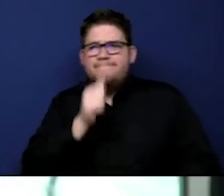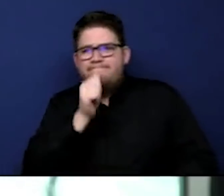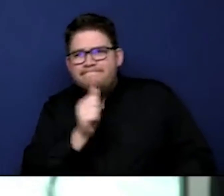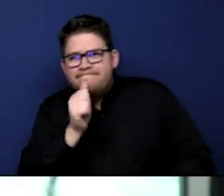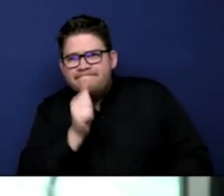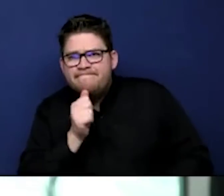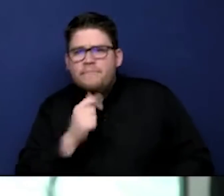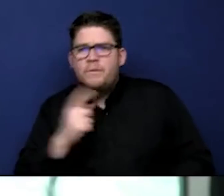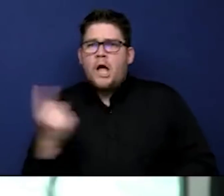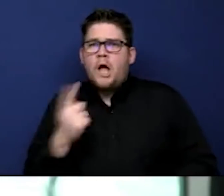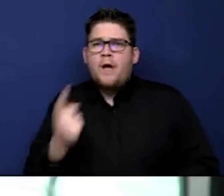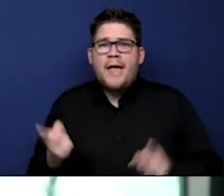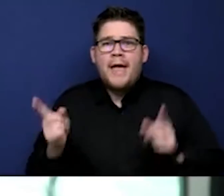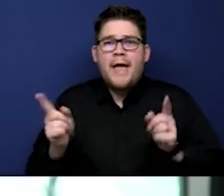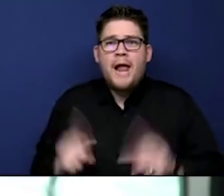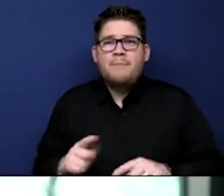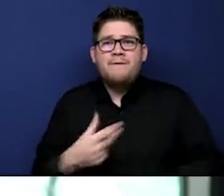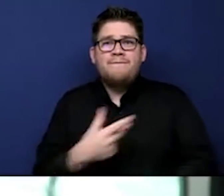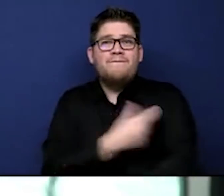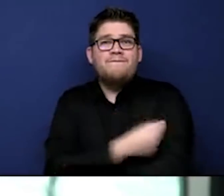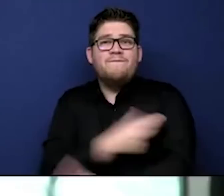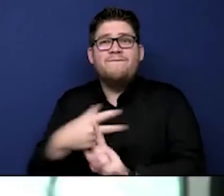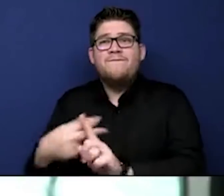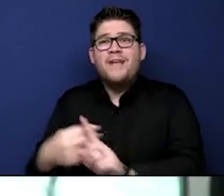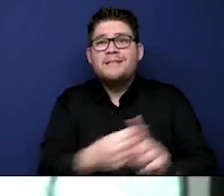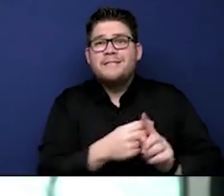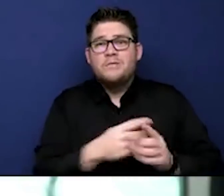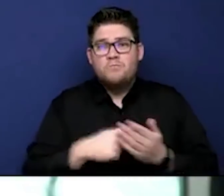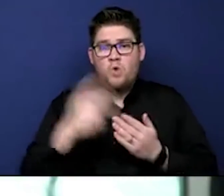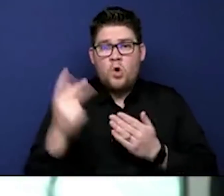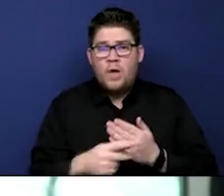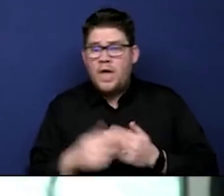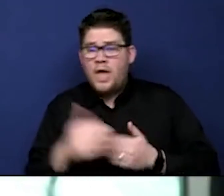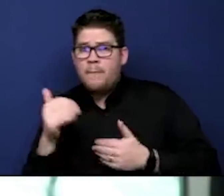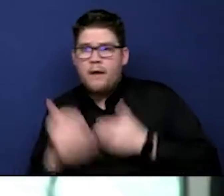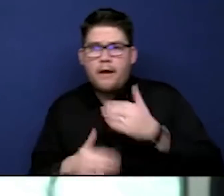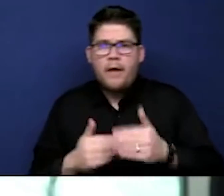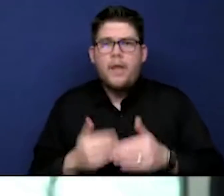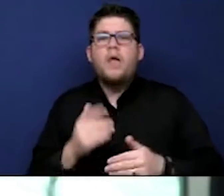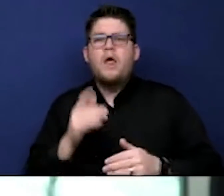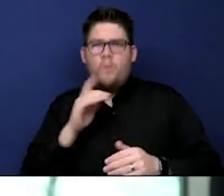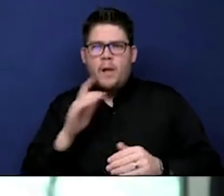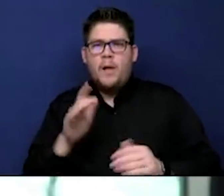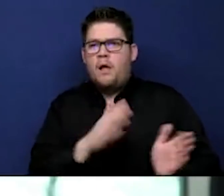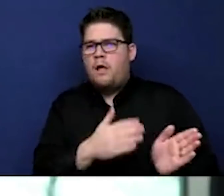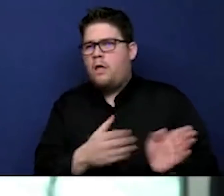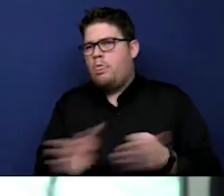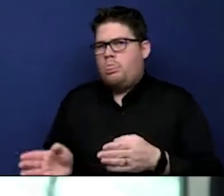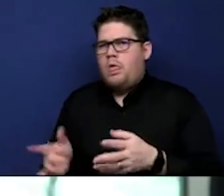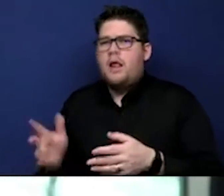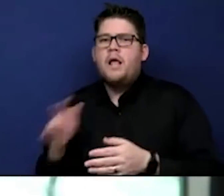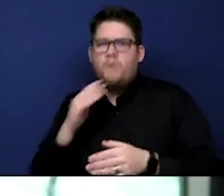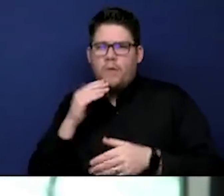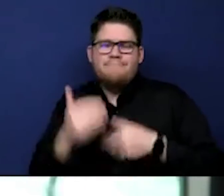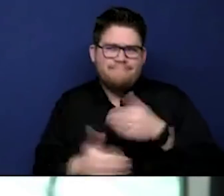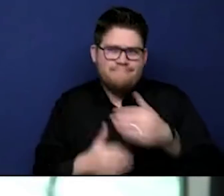with the immunizations arriving, and we will be getting back to the worker program as soon as we possibly can.